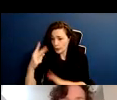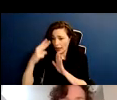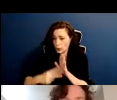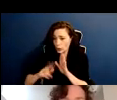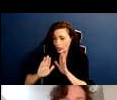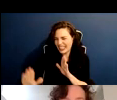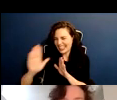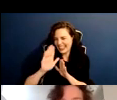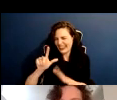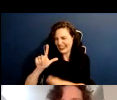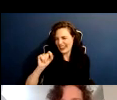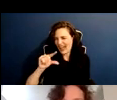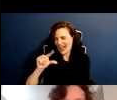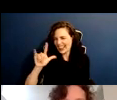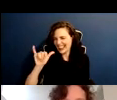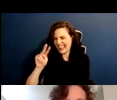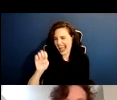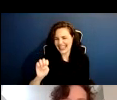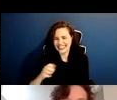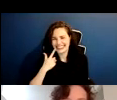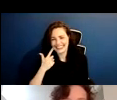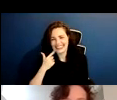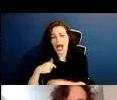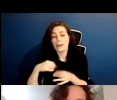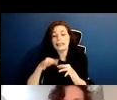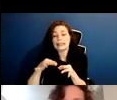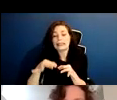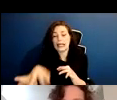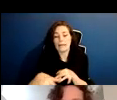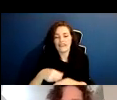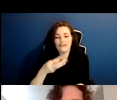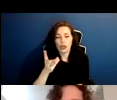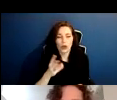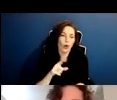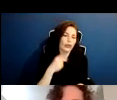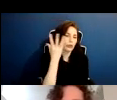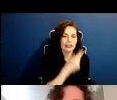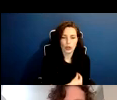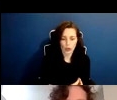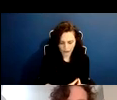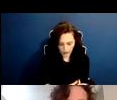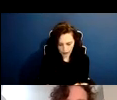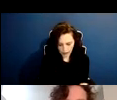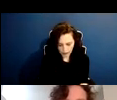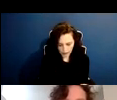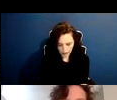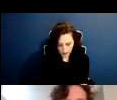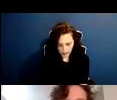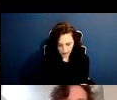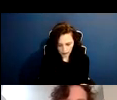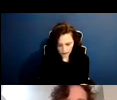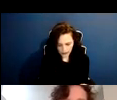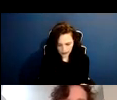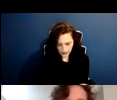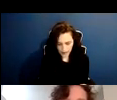your logline? I'm skipping over some slides. Oh, but this one's beautiful. So I want to share this one. This is from